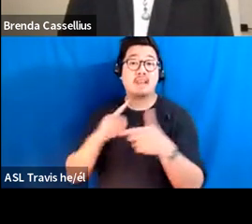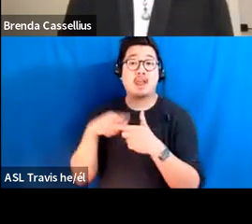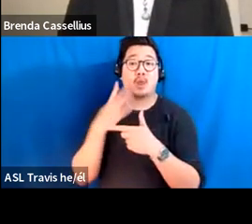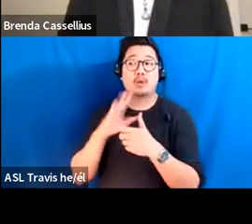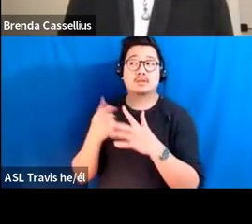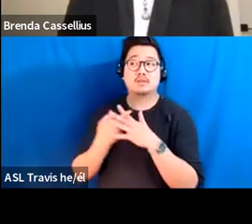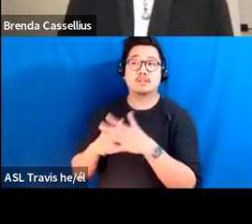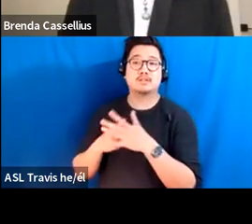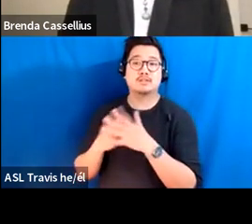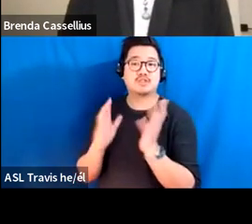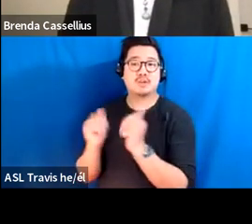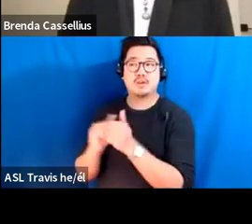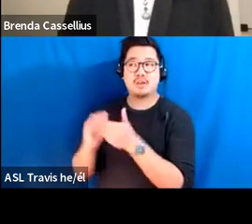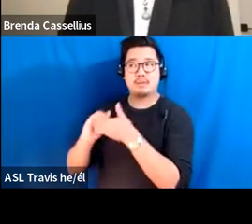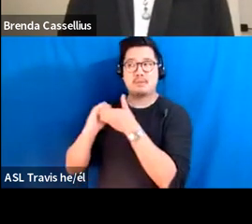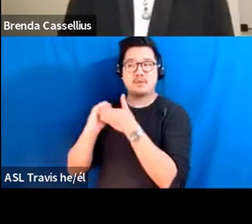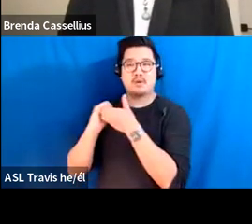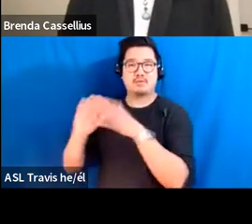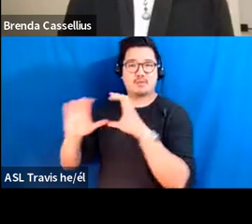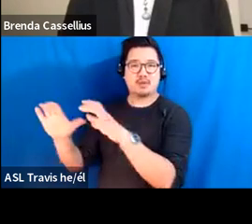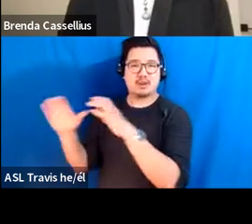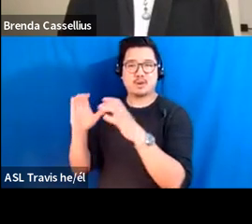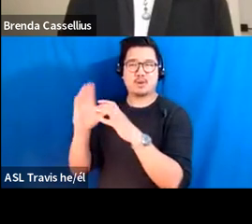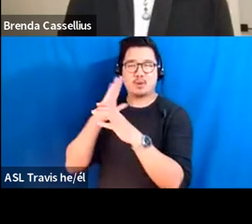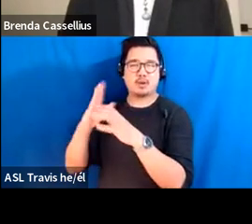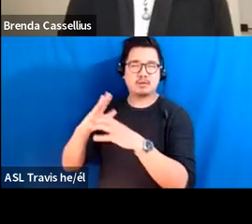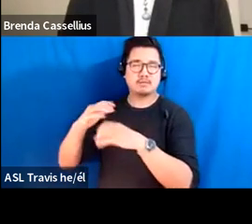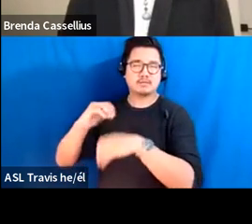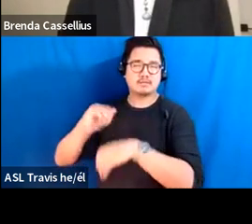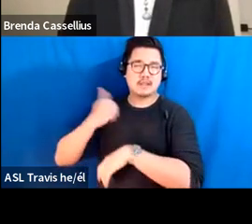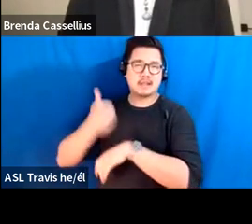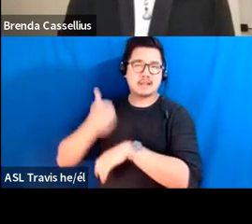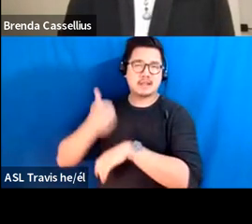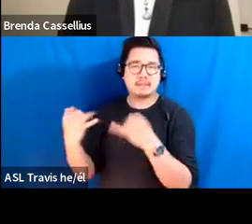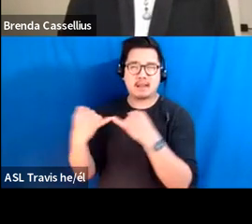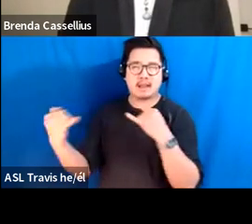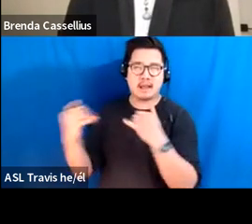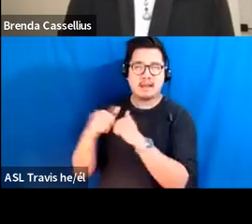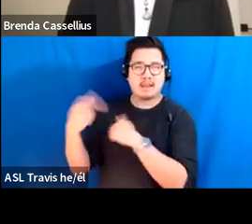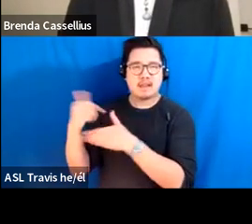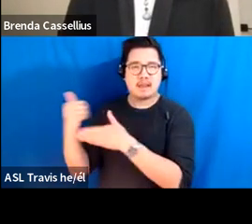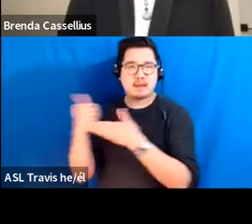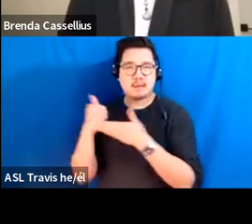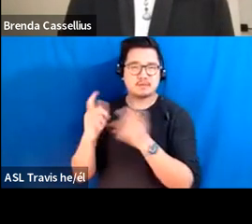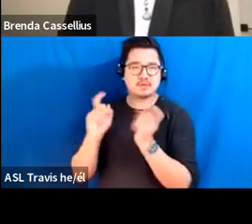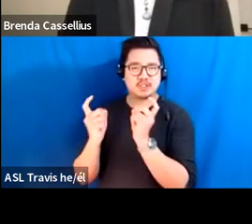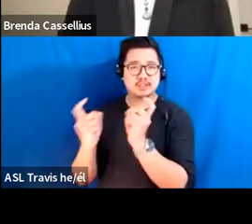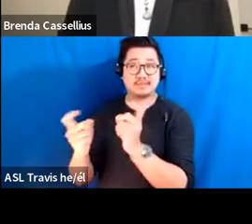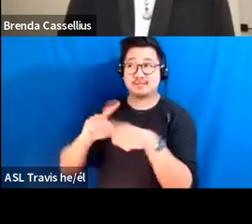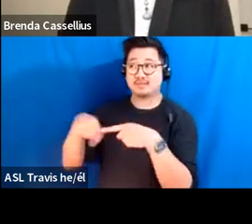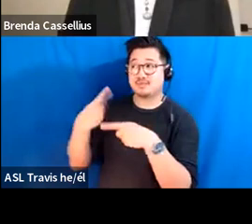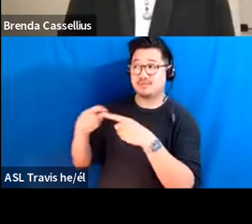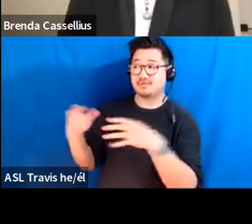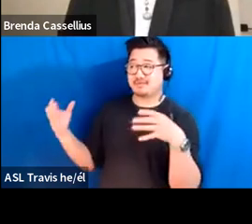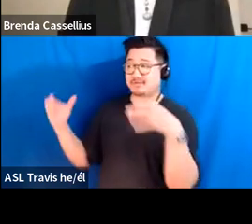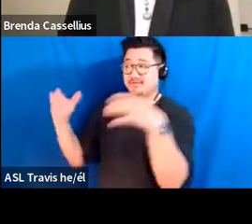partners to map out a timeline and strategy of how we will begin engaging them in the revision so once we sit down with them as we balance